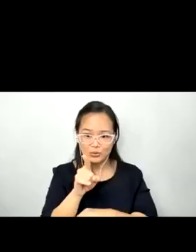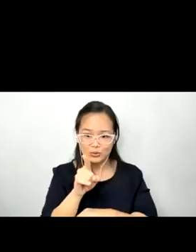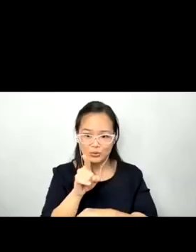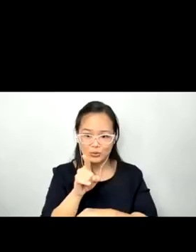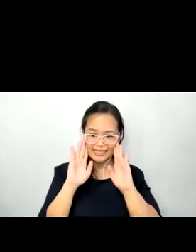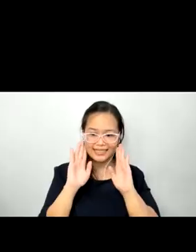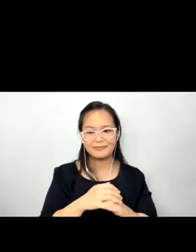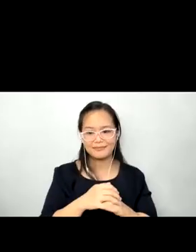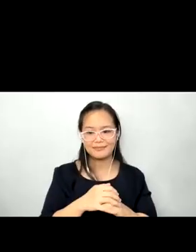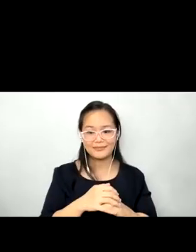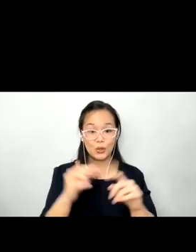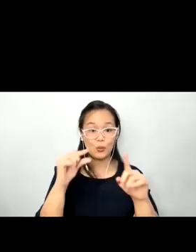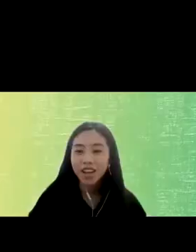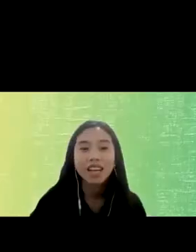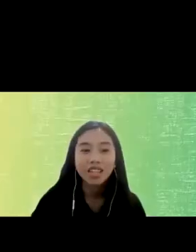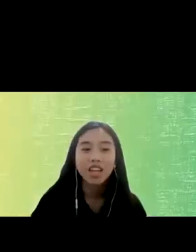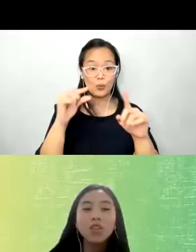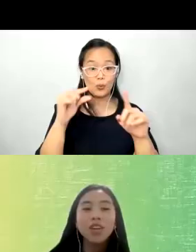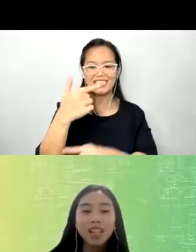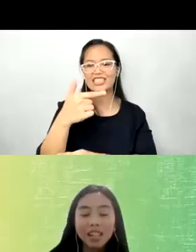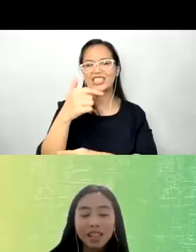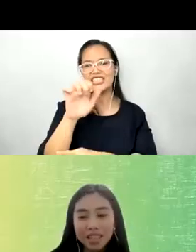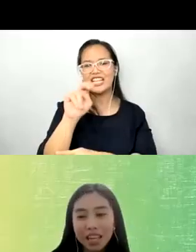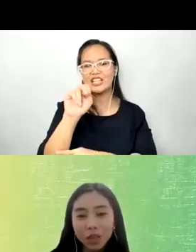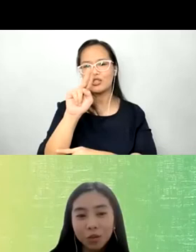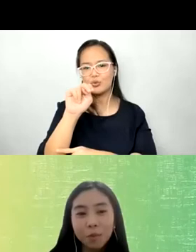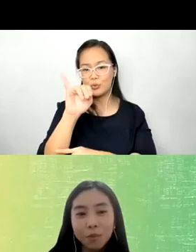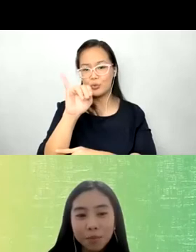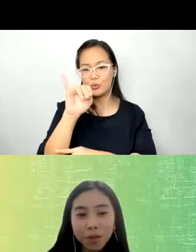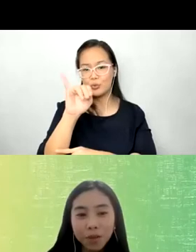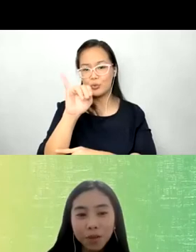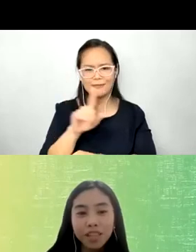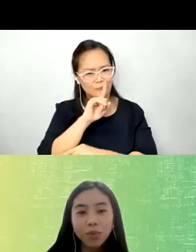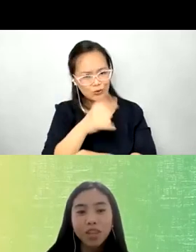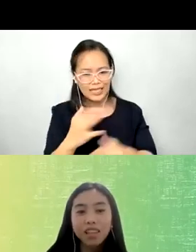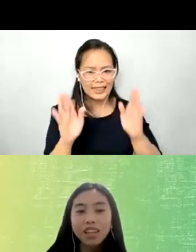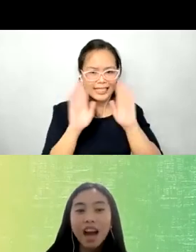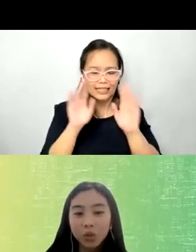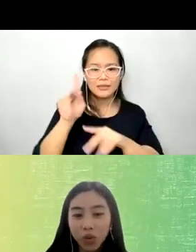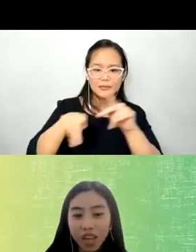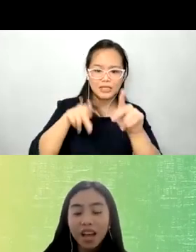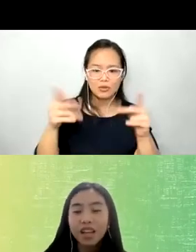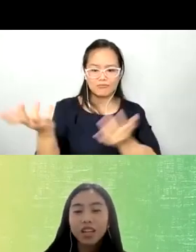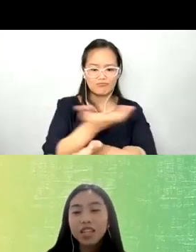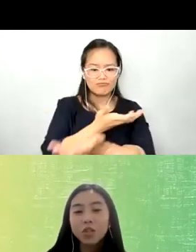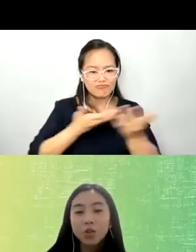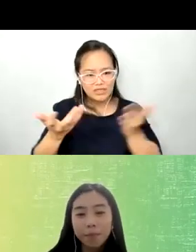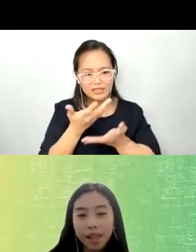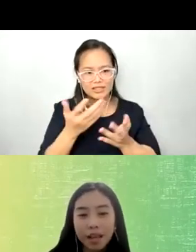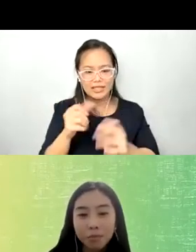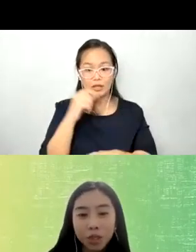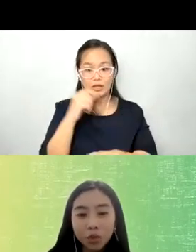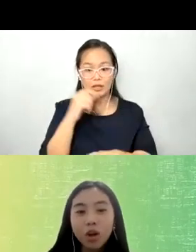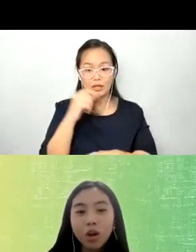listen. Ayun, ang keyword natin, genuine. Genuinely listen to the people that we interact with, not just to